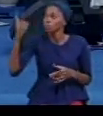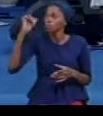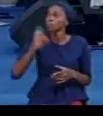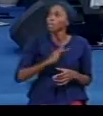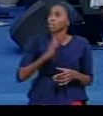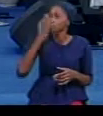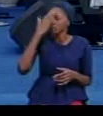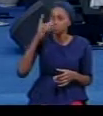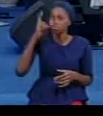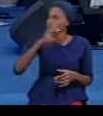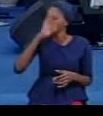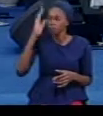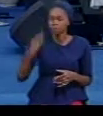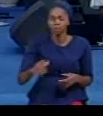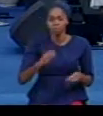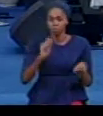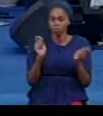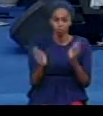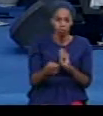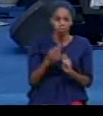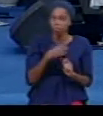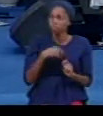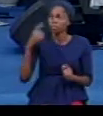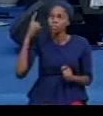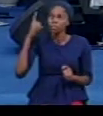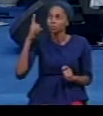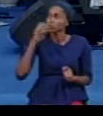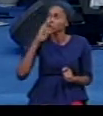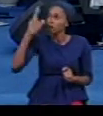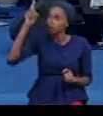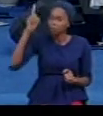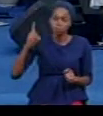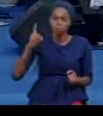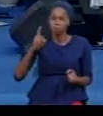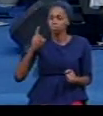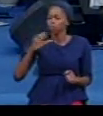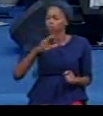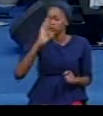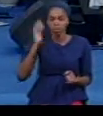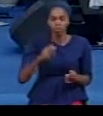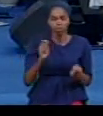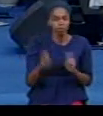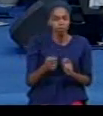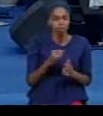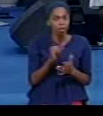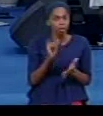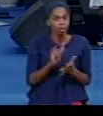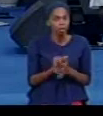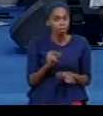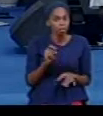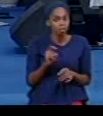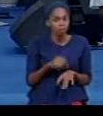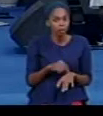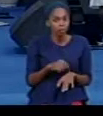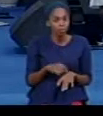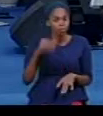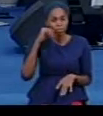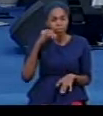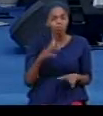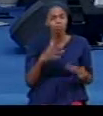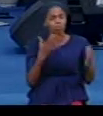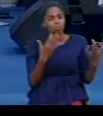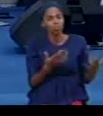You are God, and you are God, and you still be God. So at that point in time, I was just waiting for the crusade